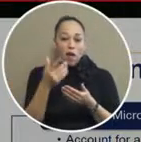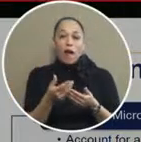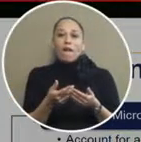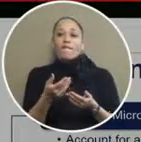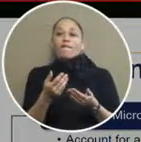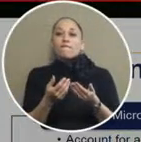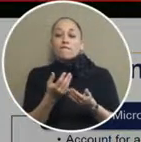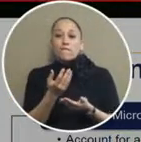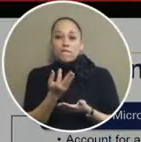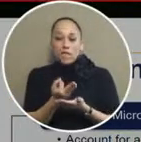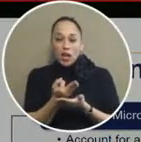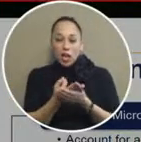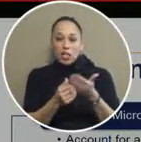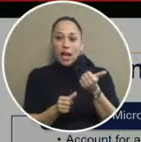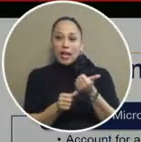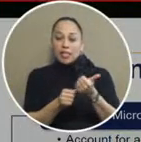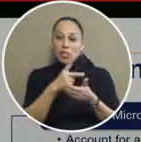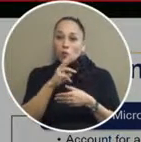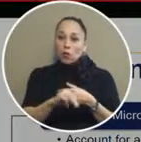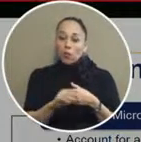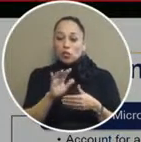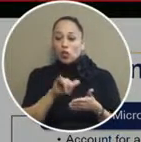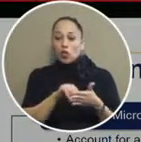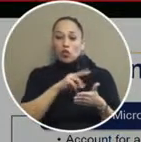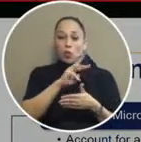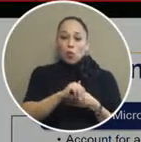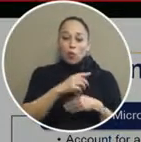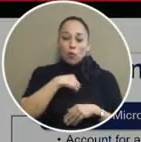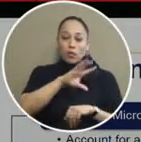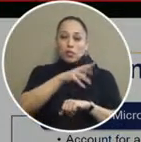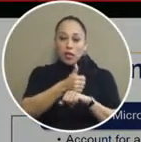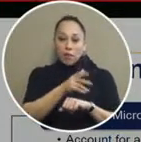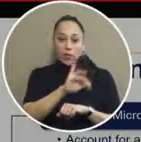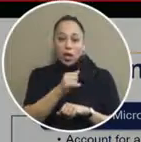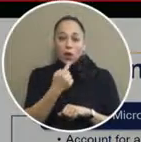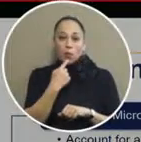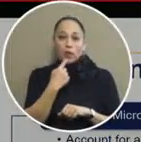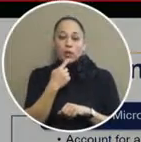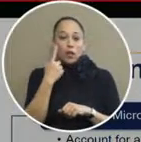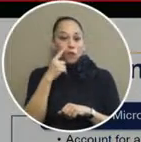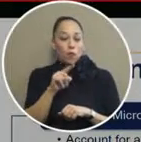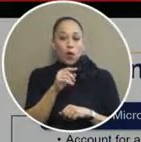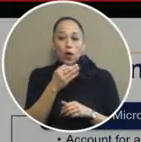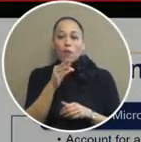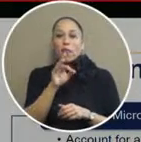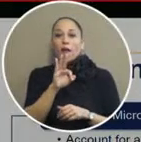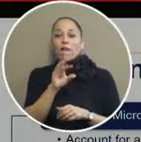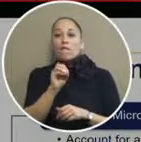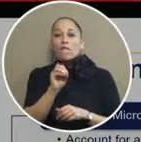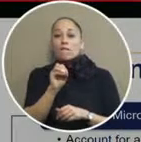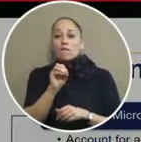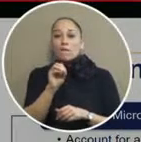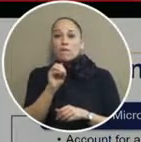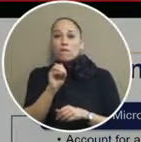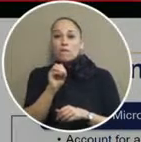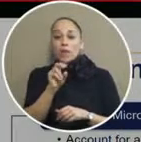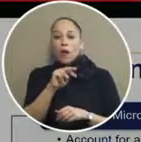assistance programs. And so programs that we institute, such as the one that we did with Lift Fund and a number of